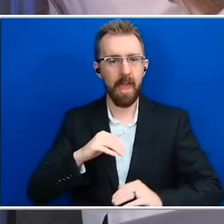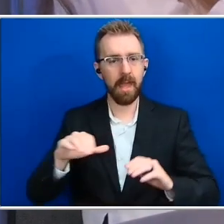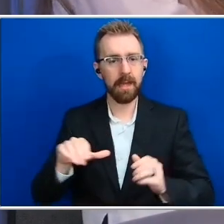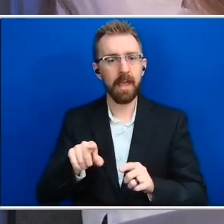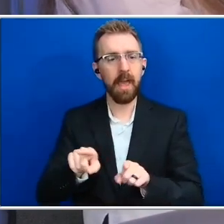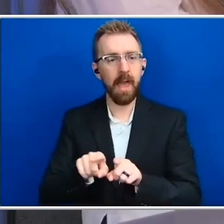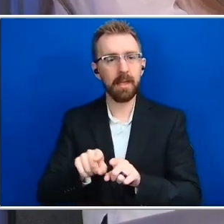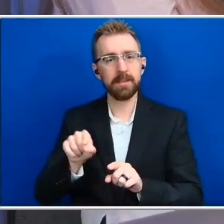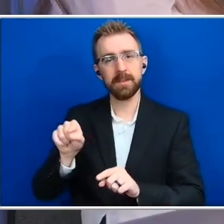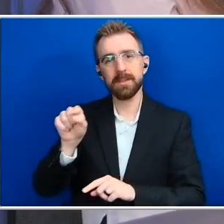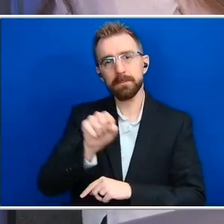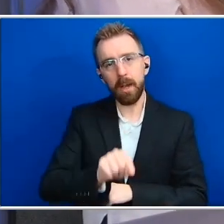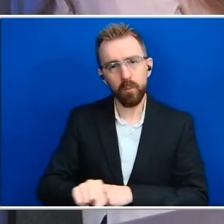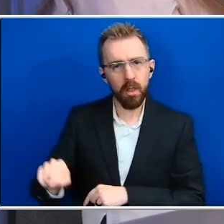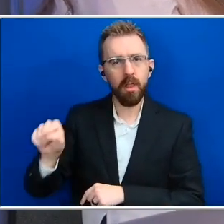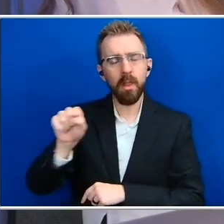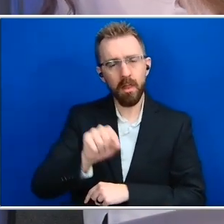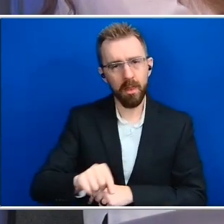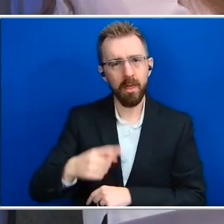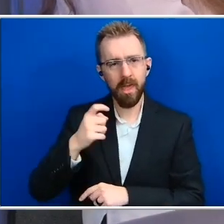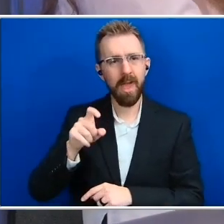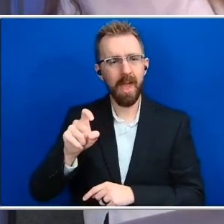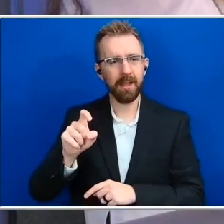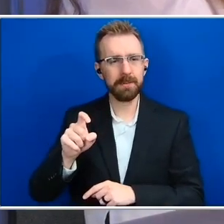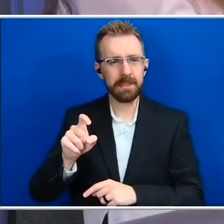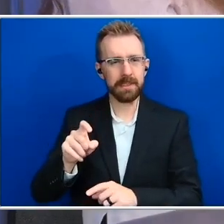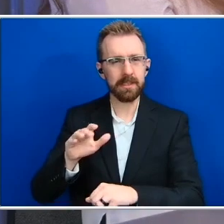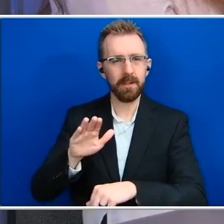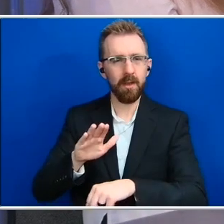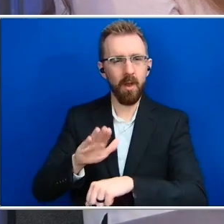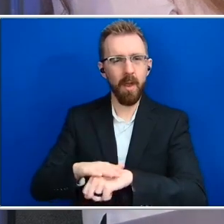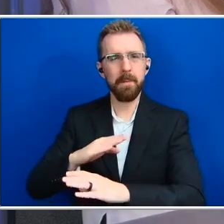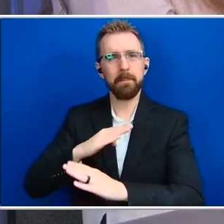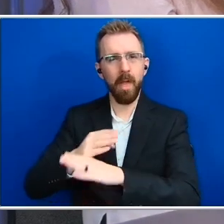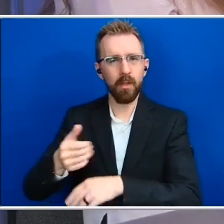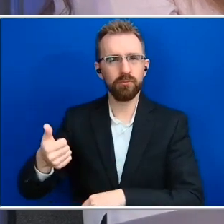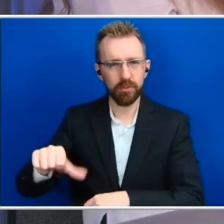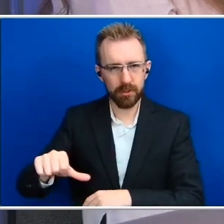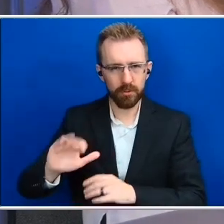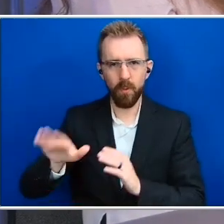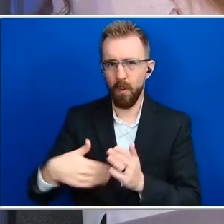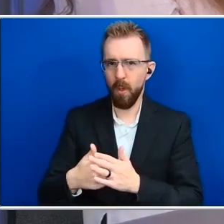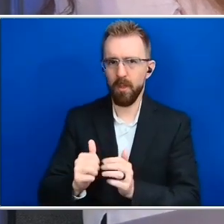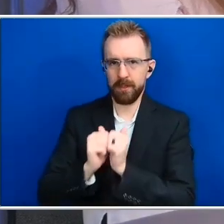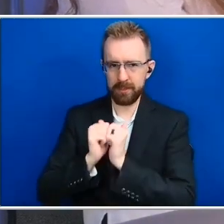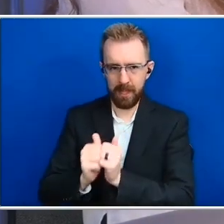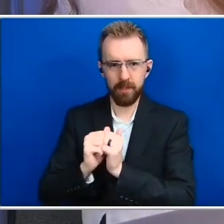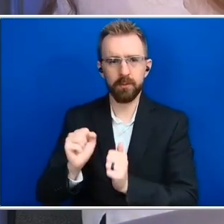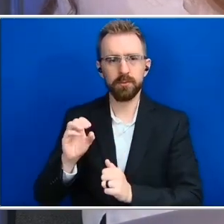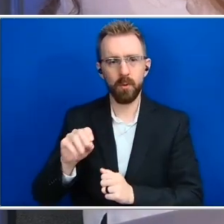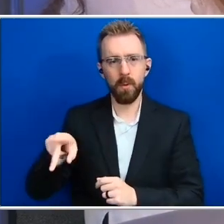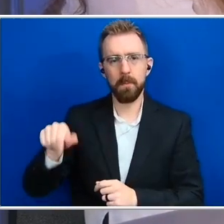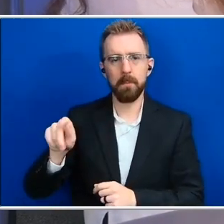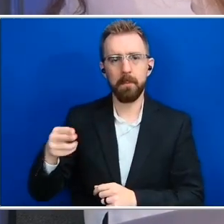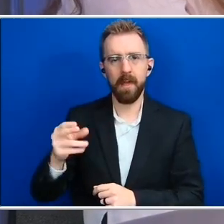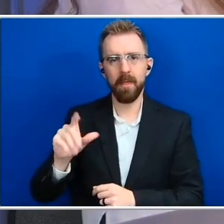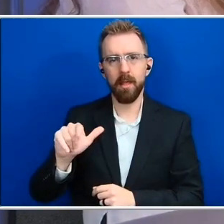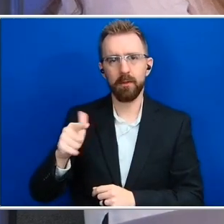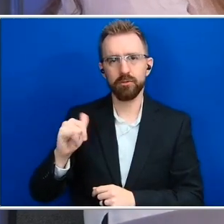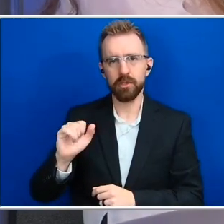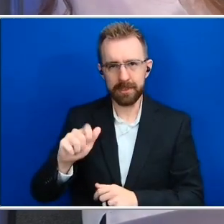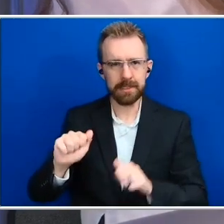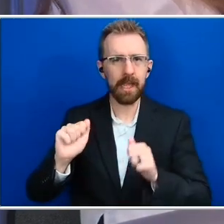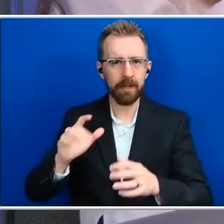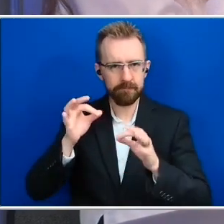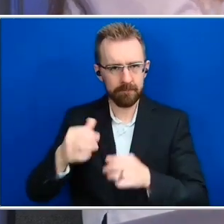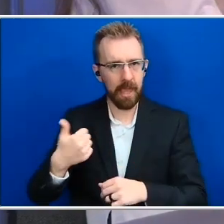because it has to be on block resection. It has to be all together so that the pathologist can determine if there is any complete